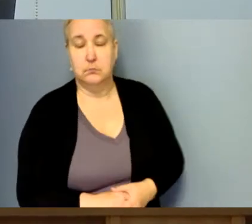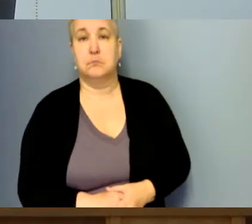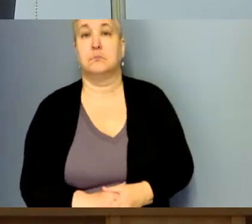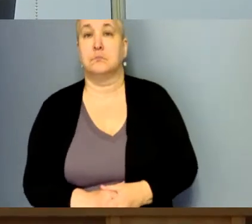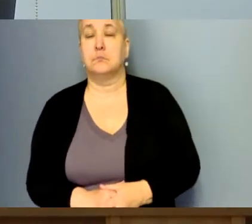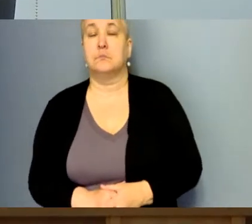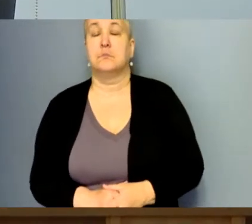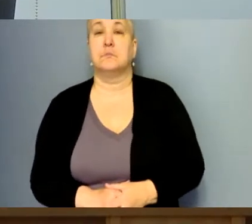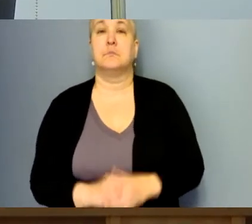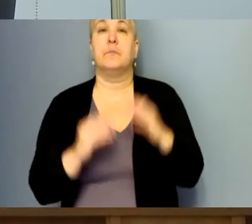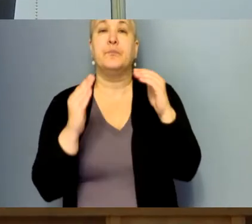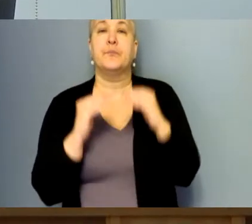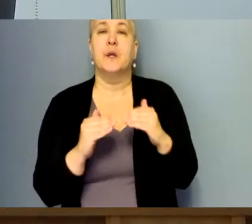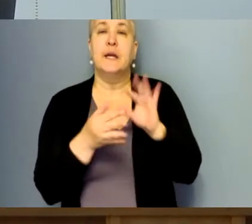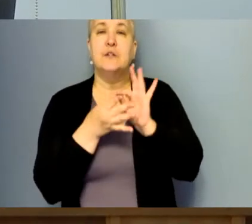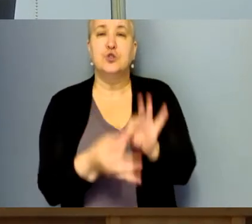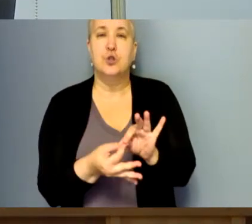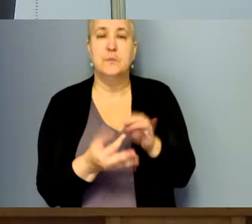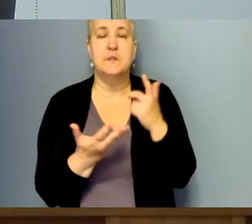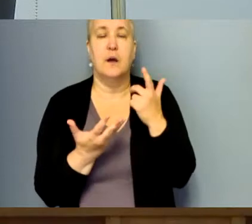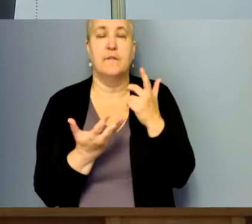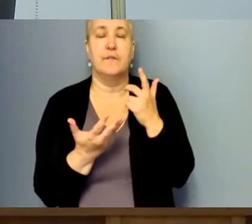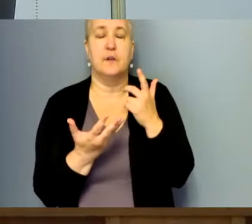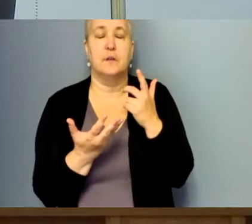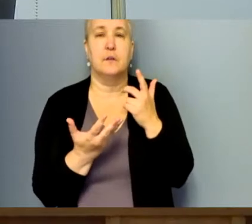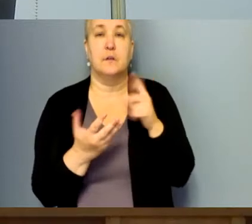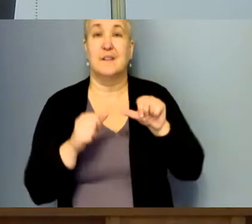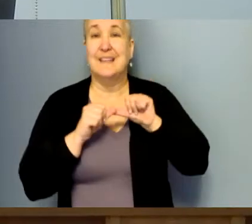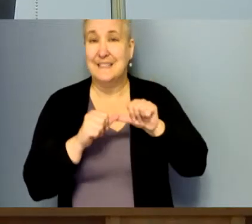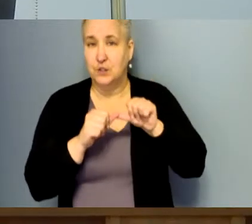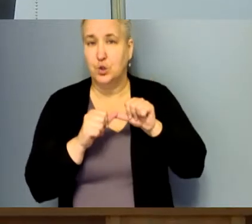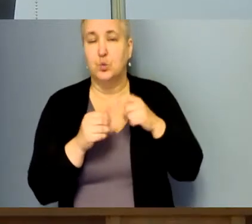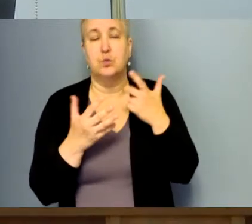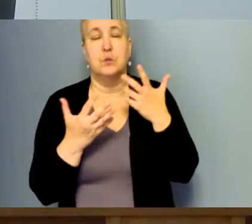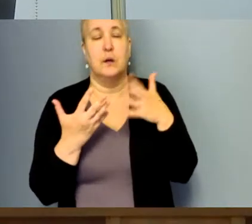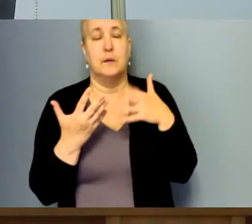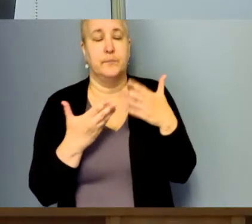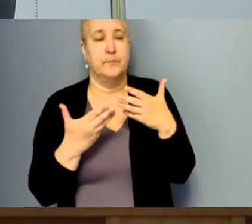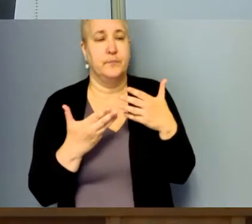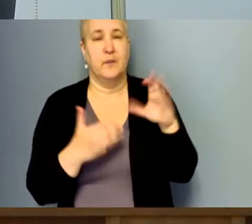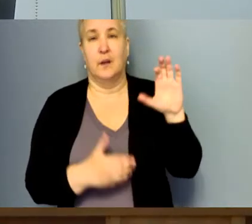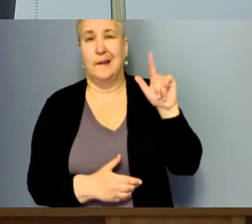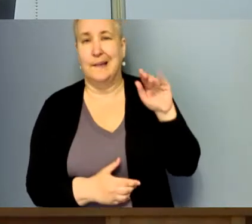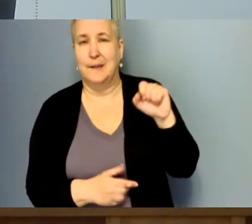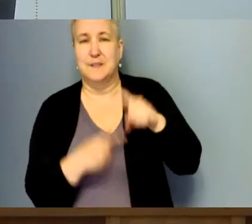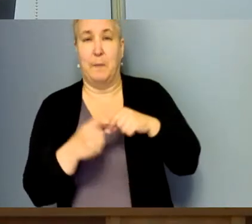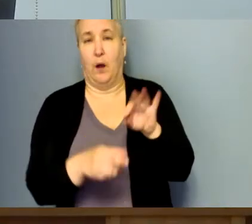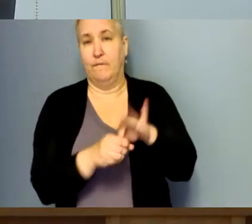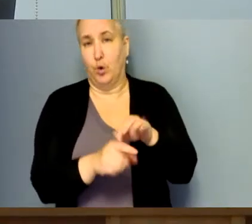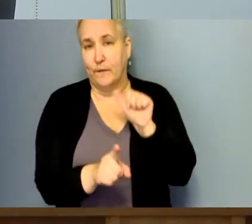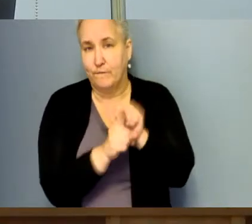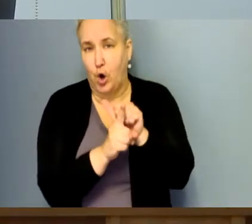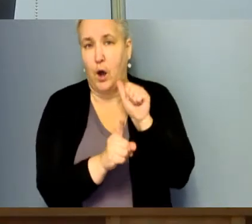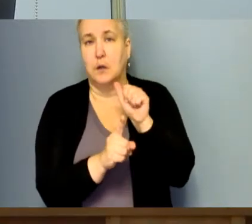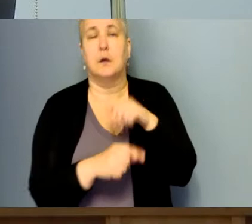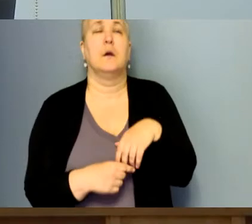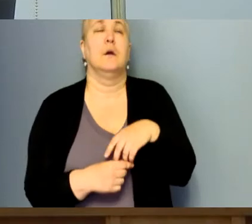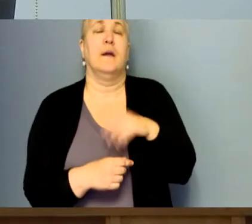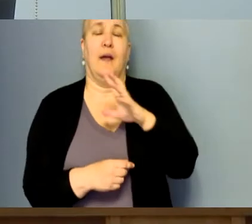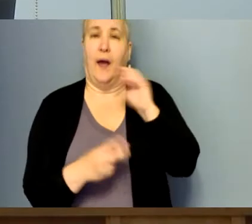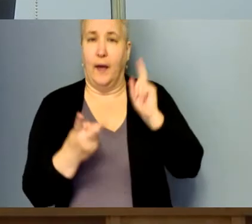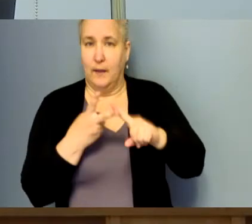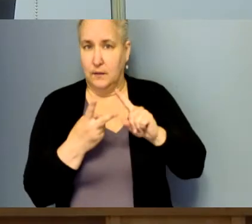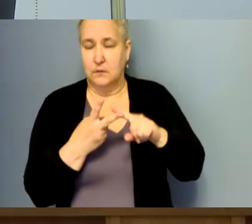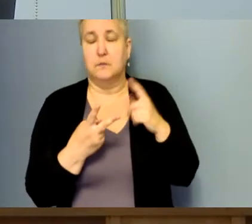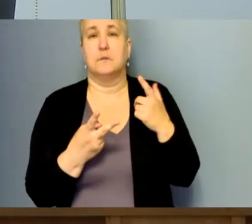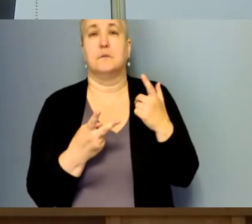In terms of the continued claims about voter fraud and